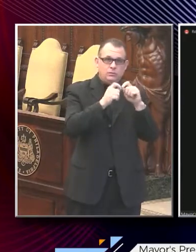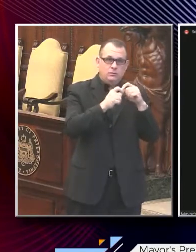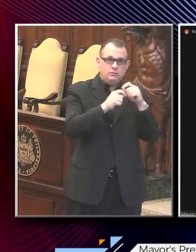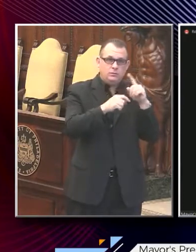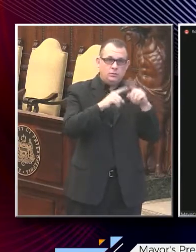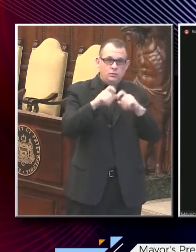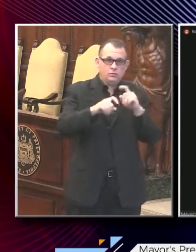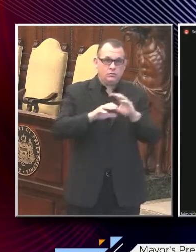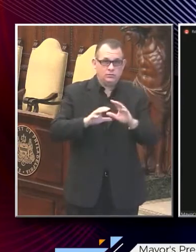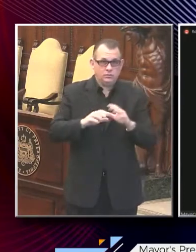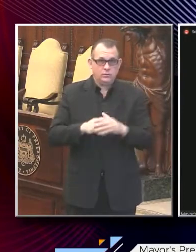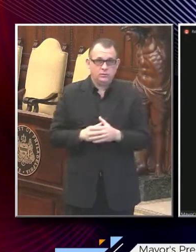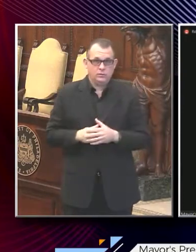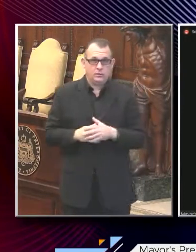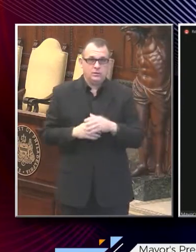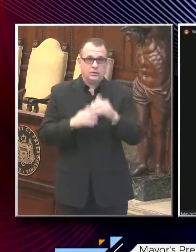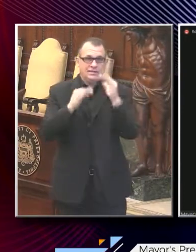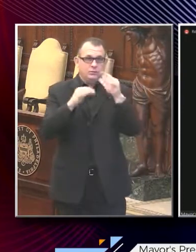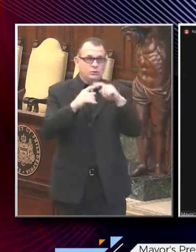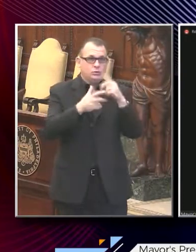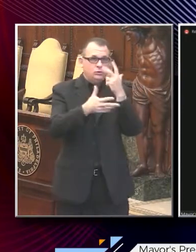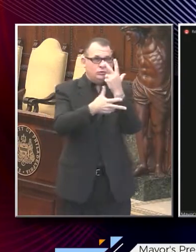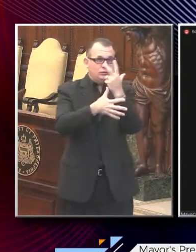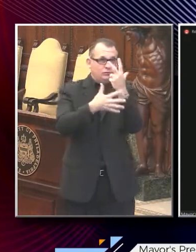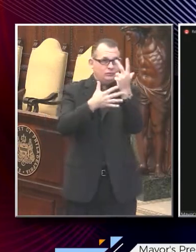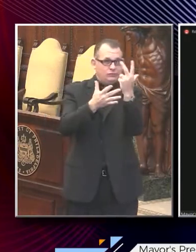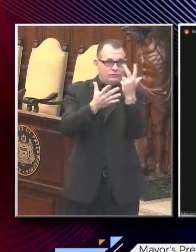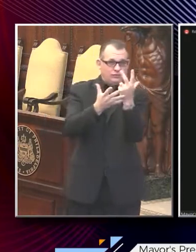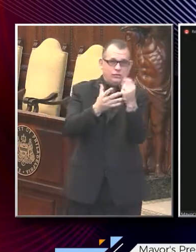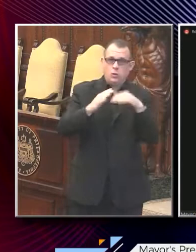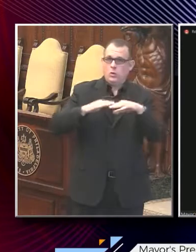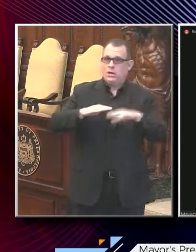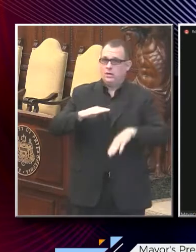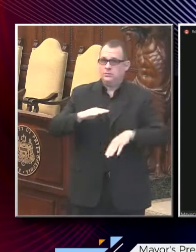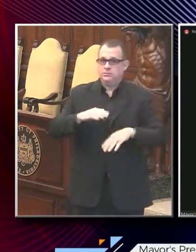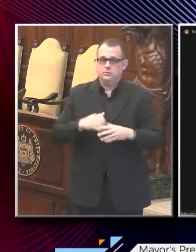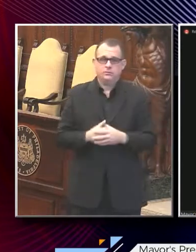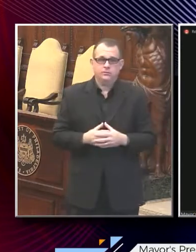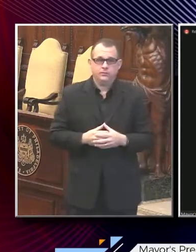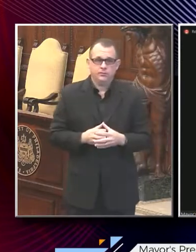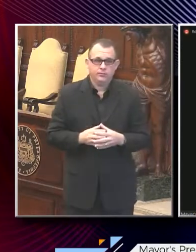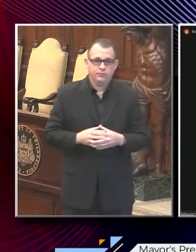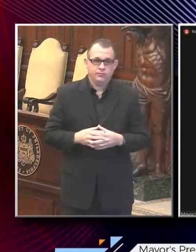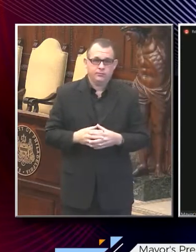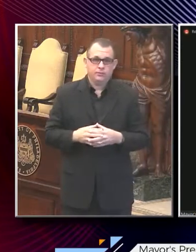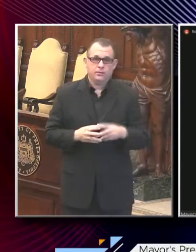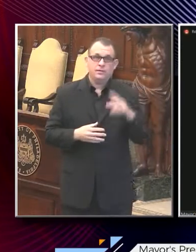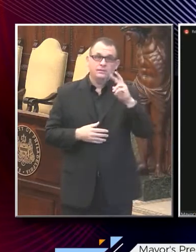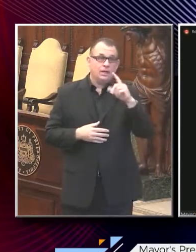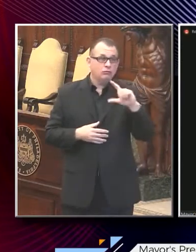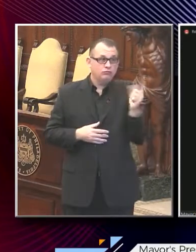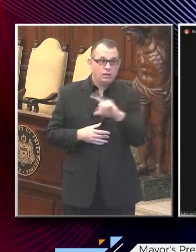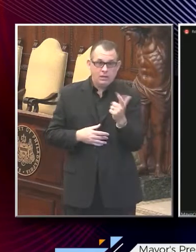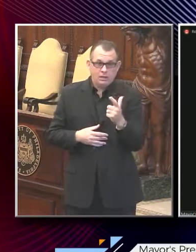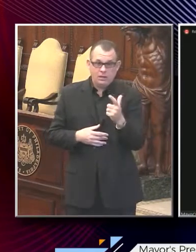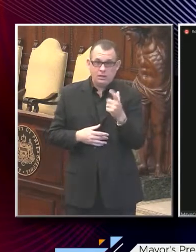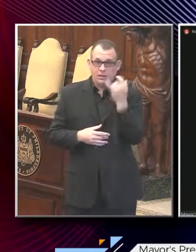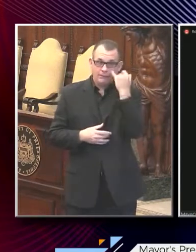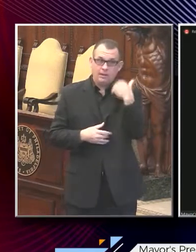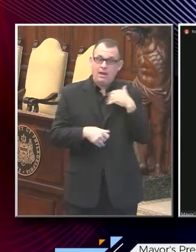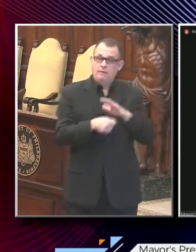are asked to limit their questions to three or fewer. We will, as I said, move to another round of questions if time permits.